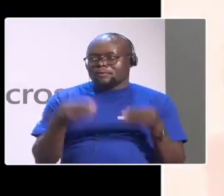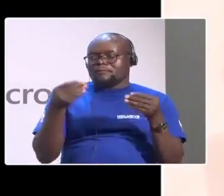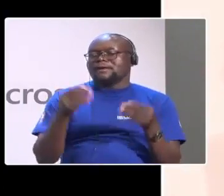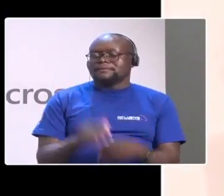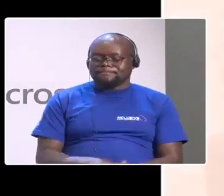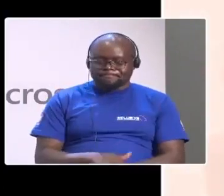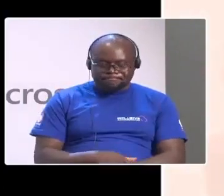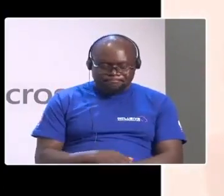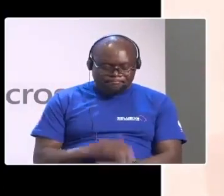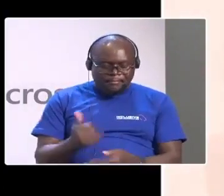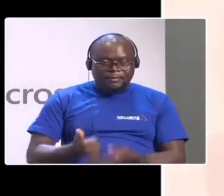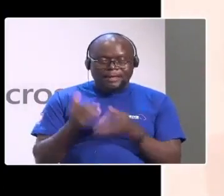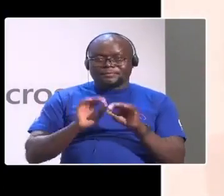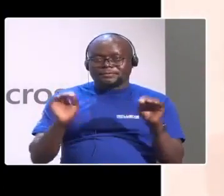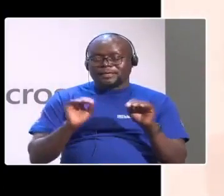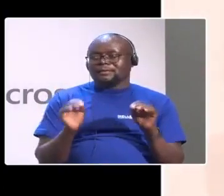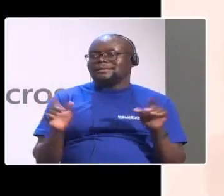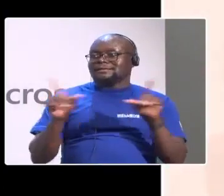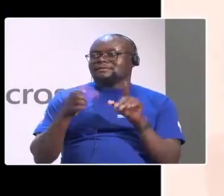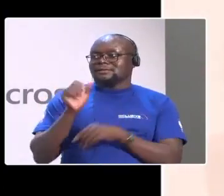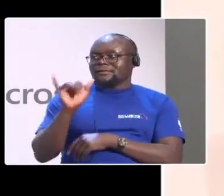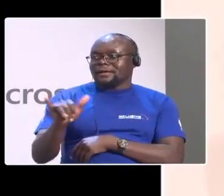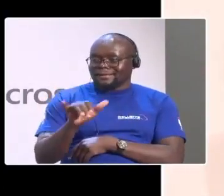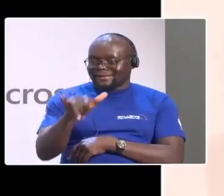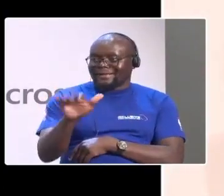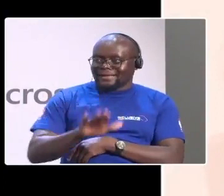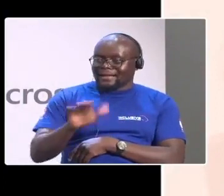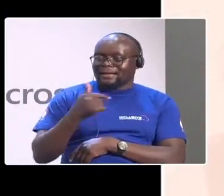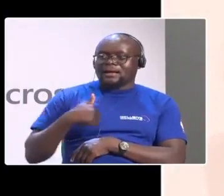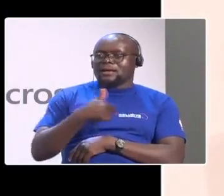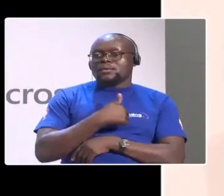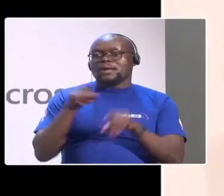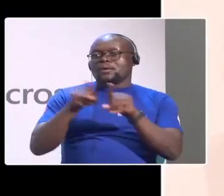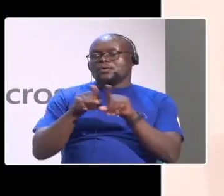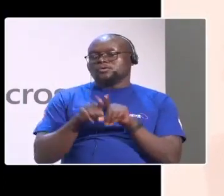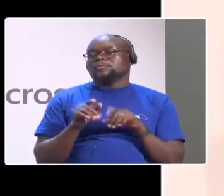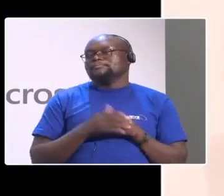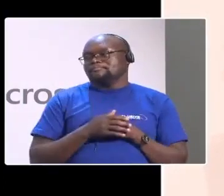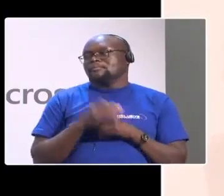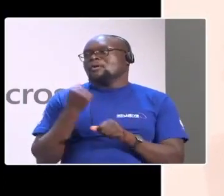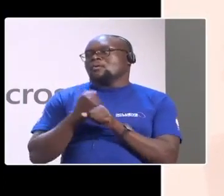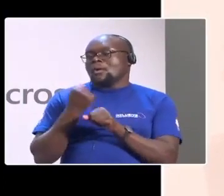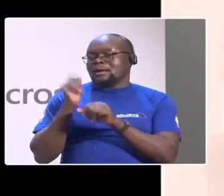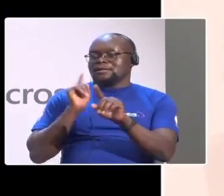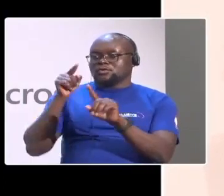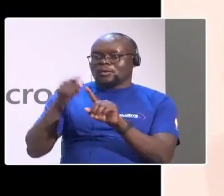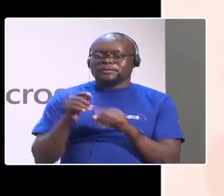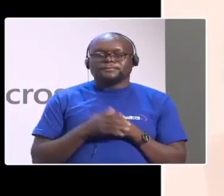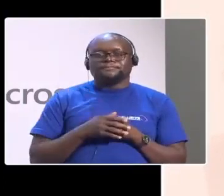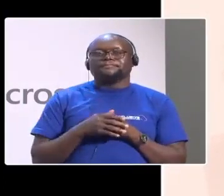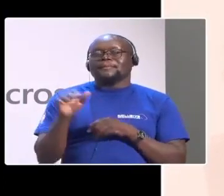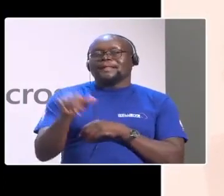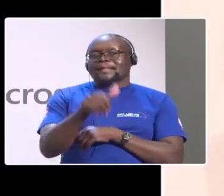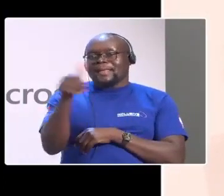in and help train to those certifications. So that is an area that we also, work towards. The